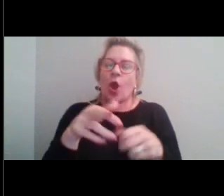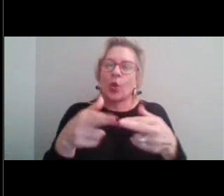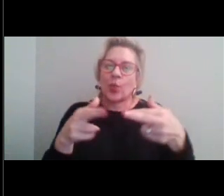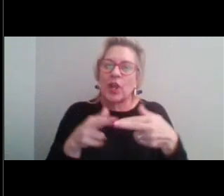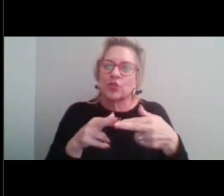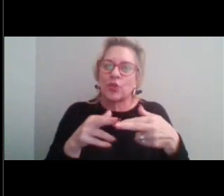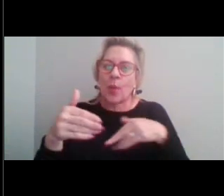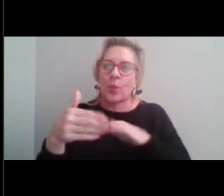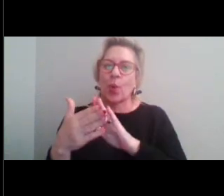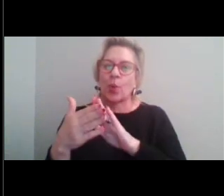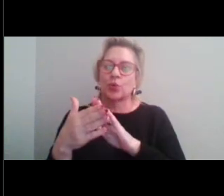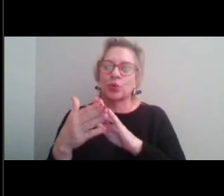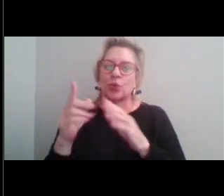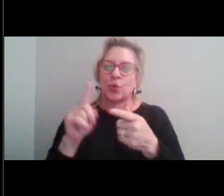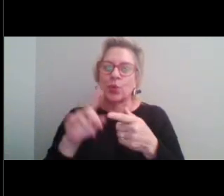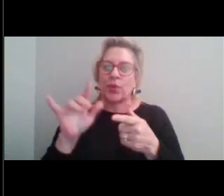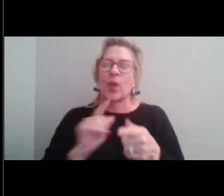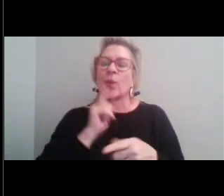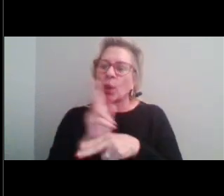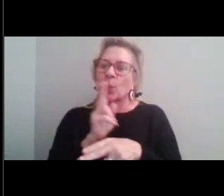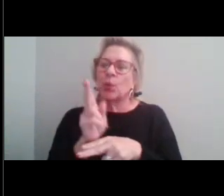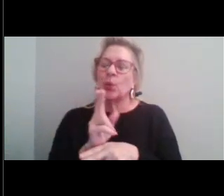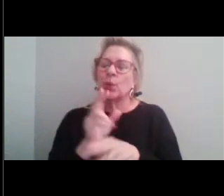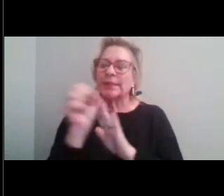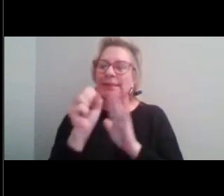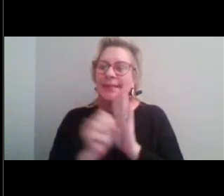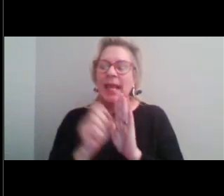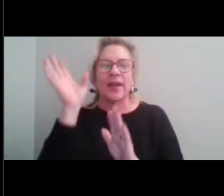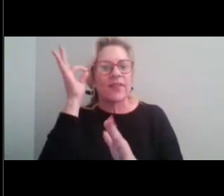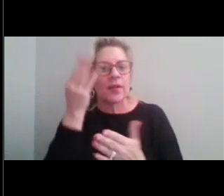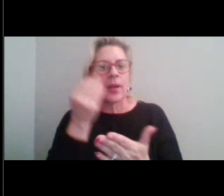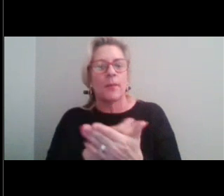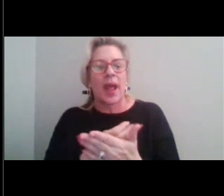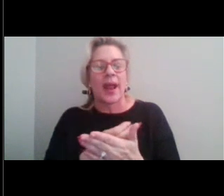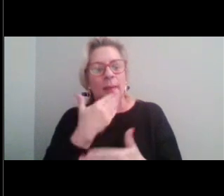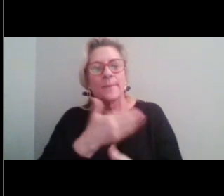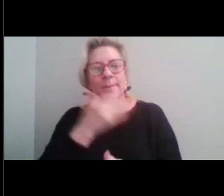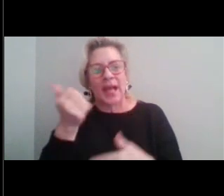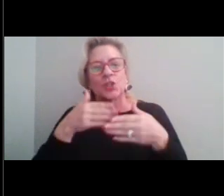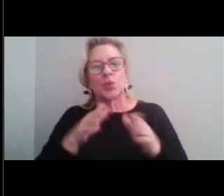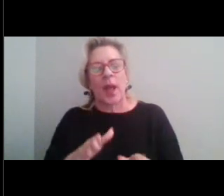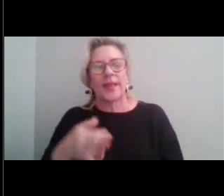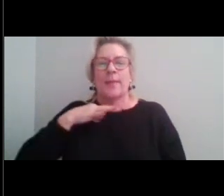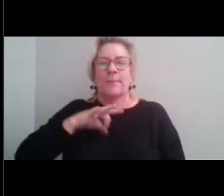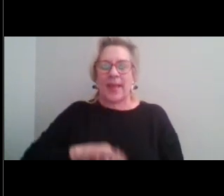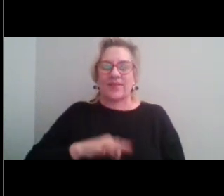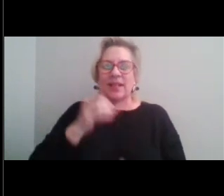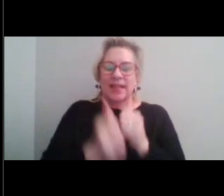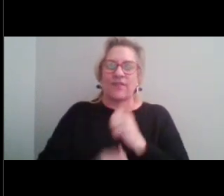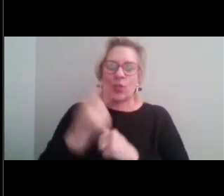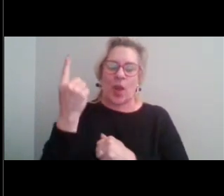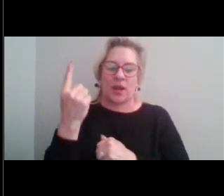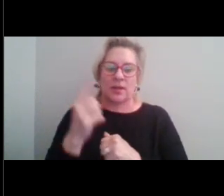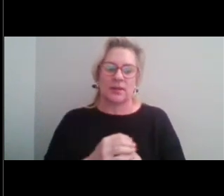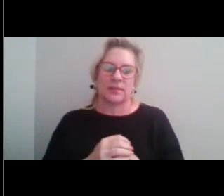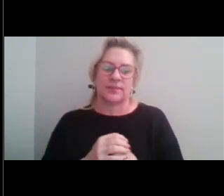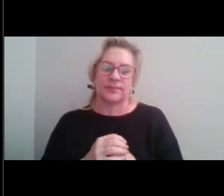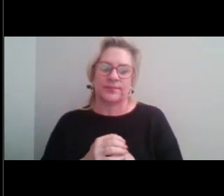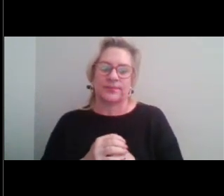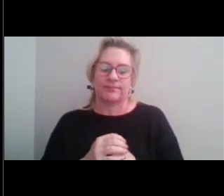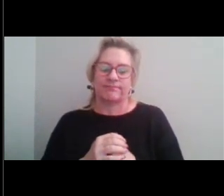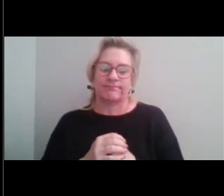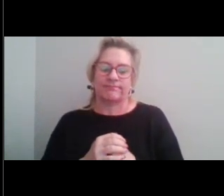to those grade separations and really use state and federal funds in an efficient way that not only benefits them, but benefits a project like ours as